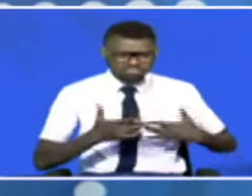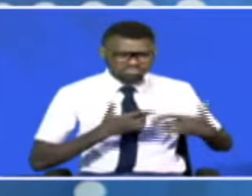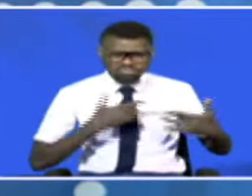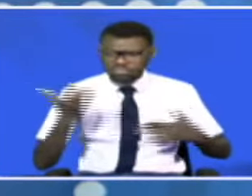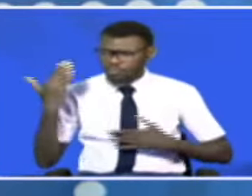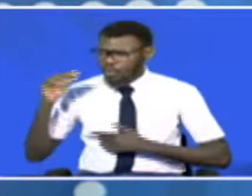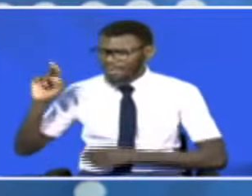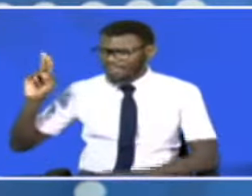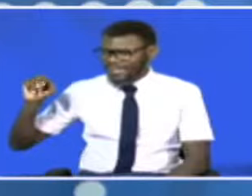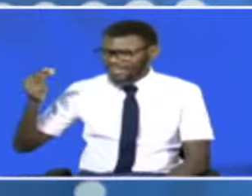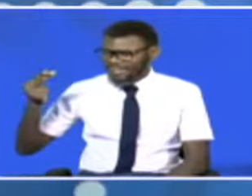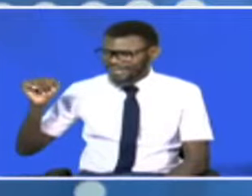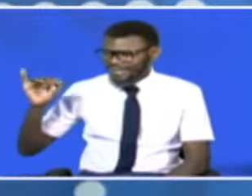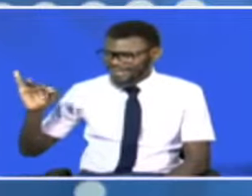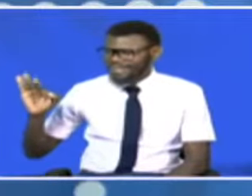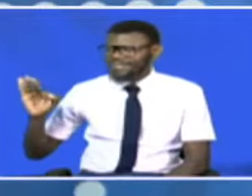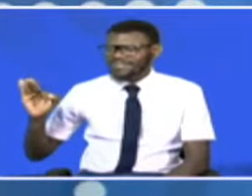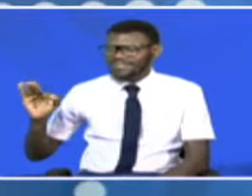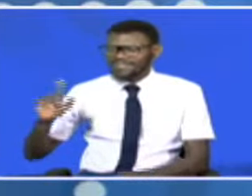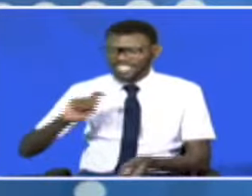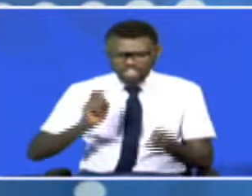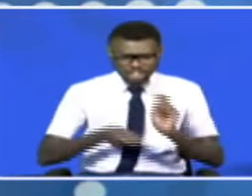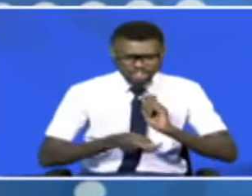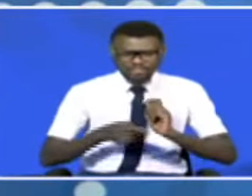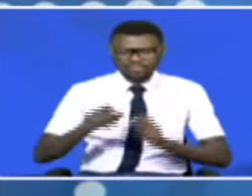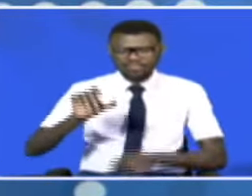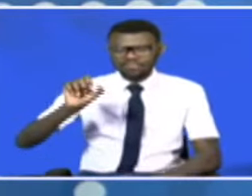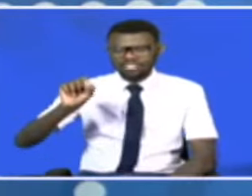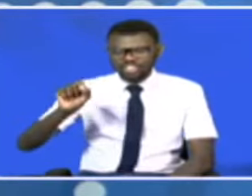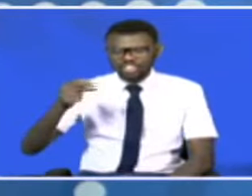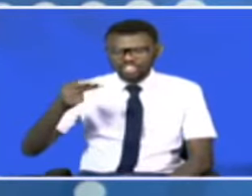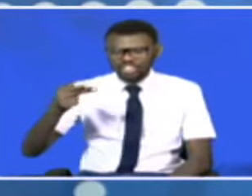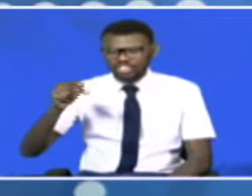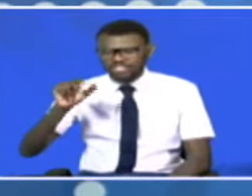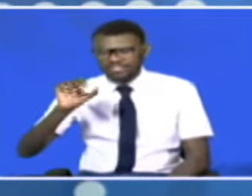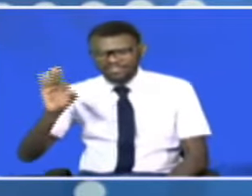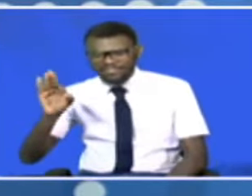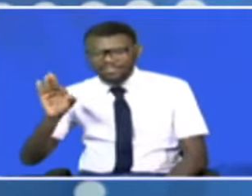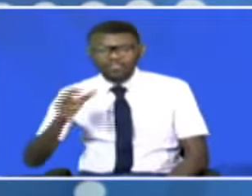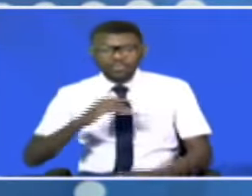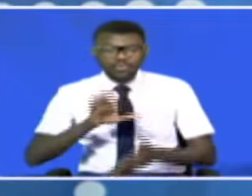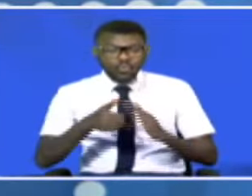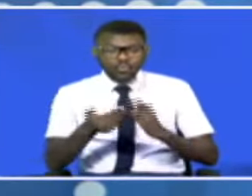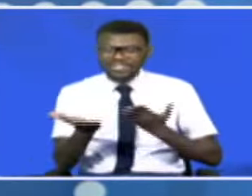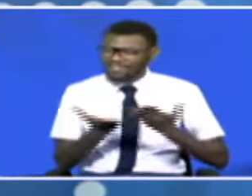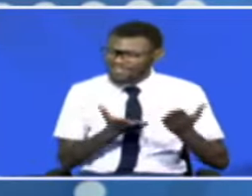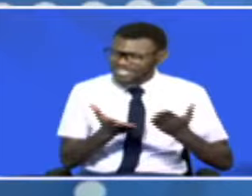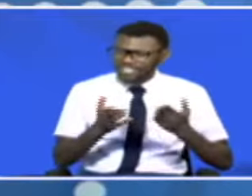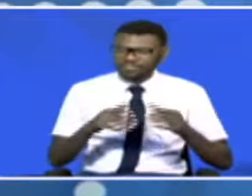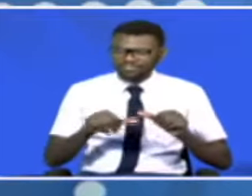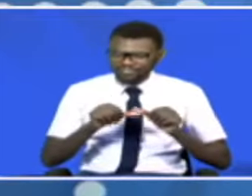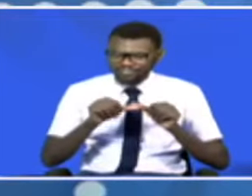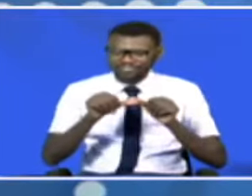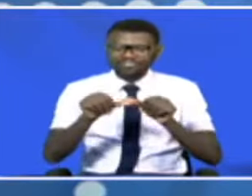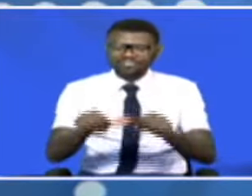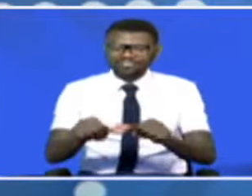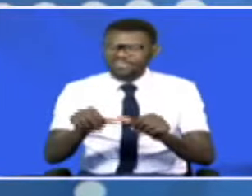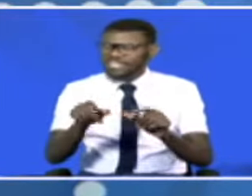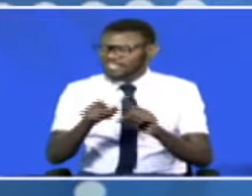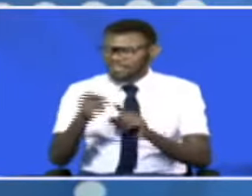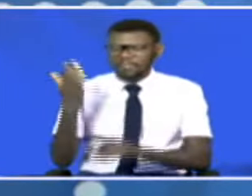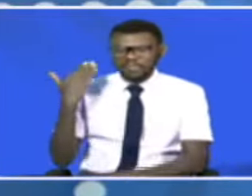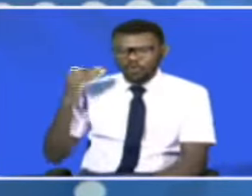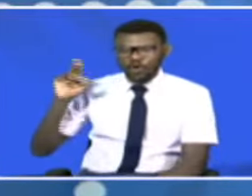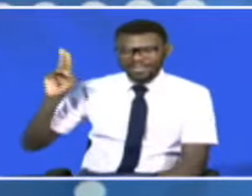from NHIF to SHA. The agency says all services under the program will continue uninterrupted as they were under the